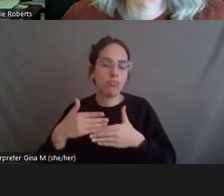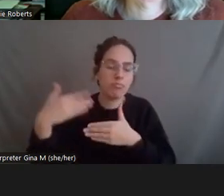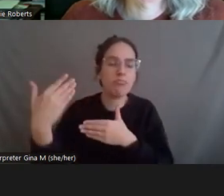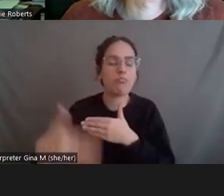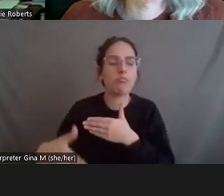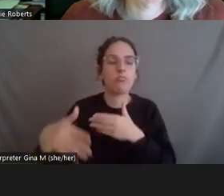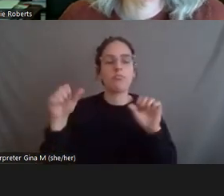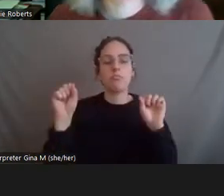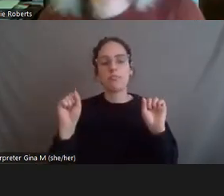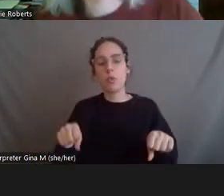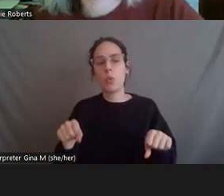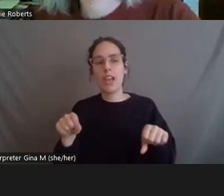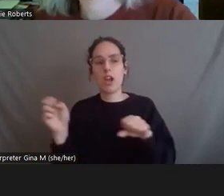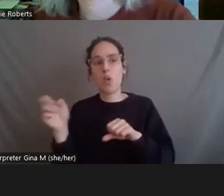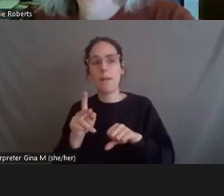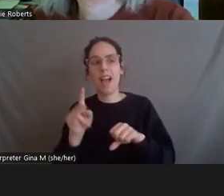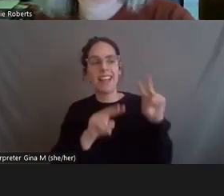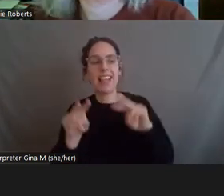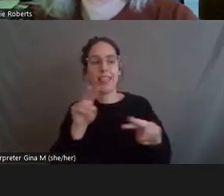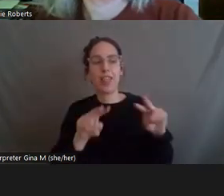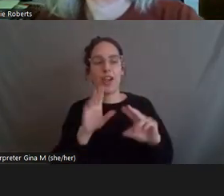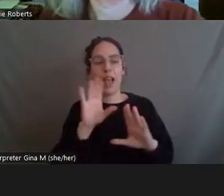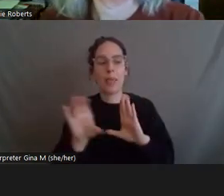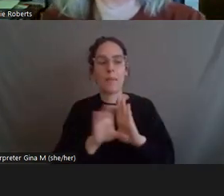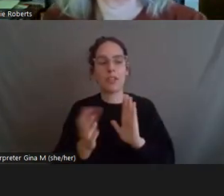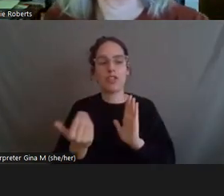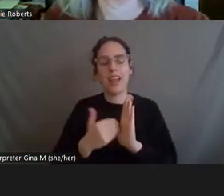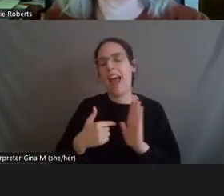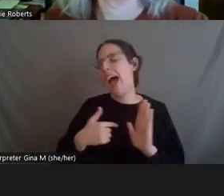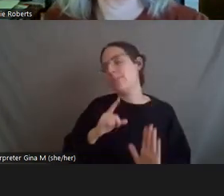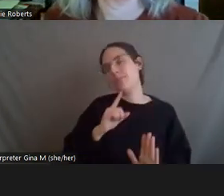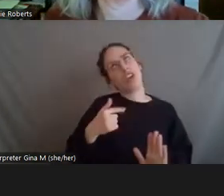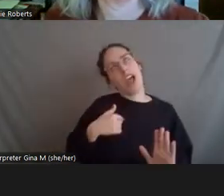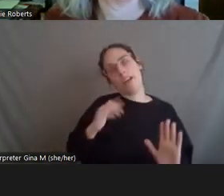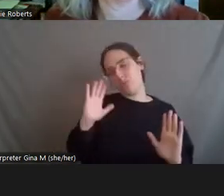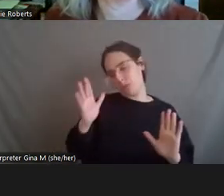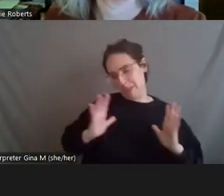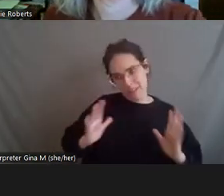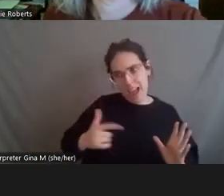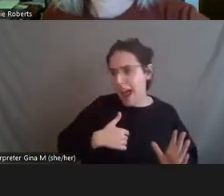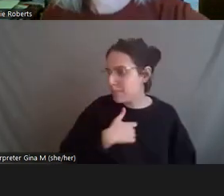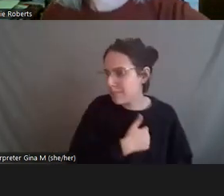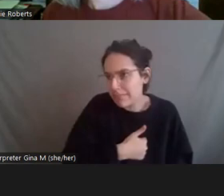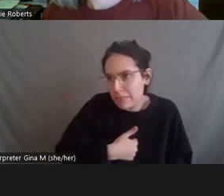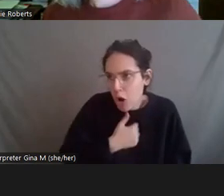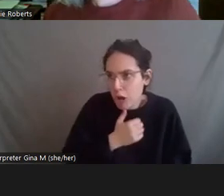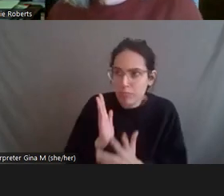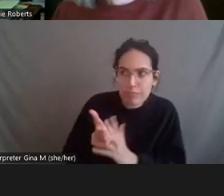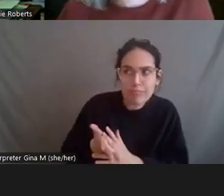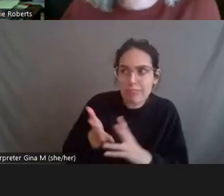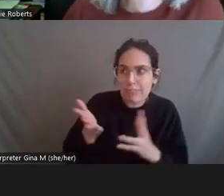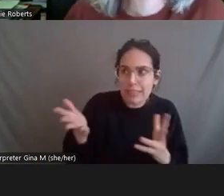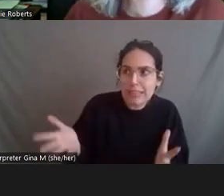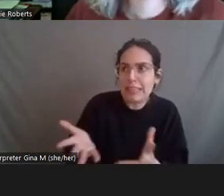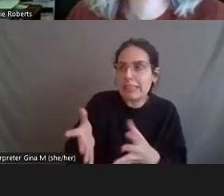some of the images again. We'll make this recording available. I'm sure I'll be fine. I'm sorry to push this